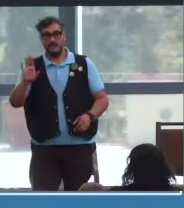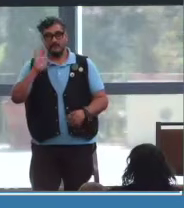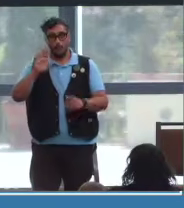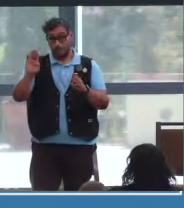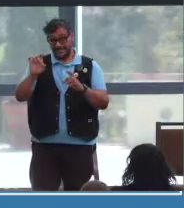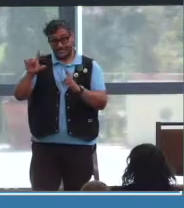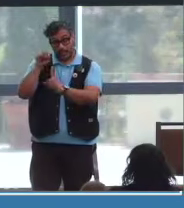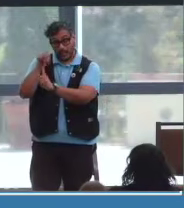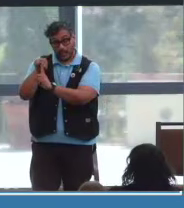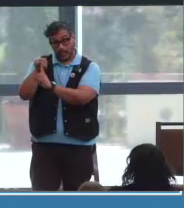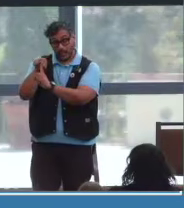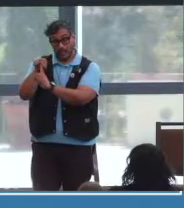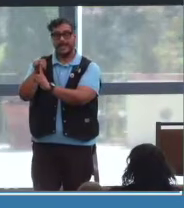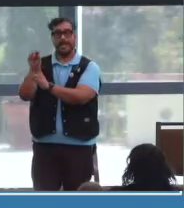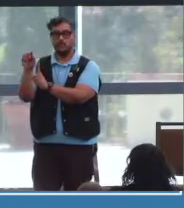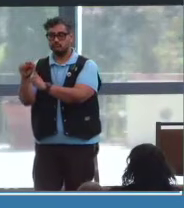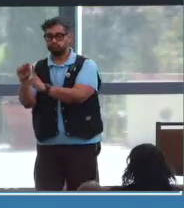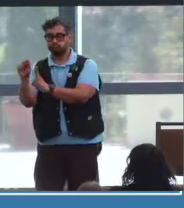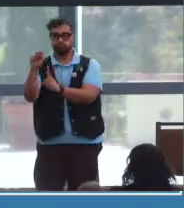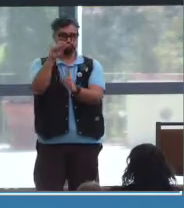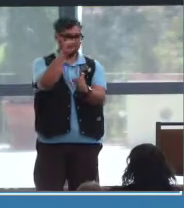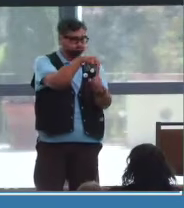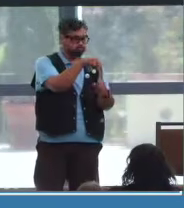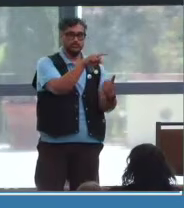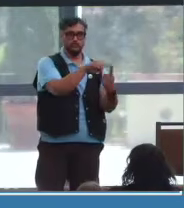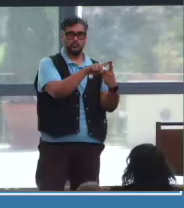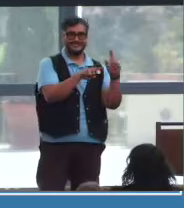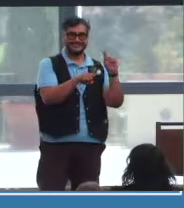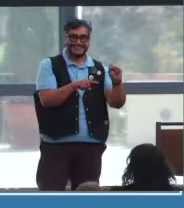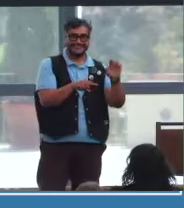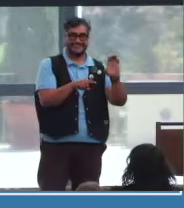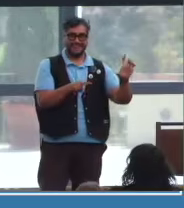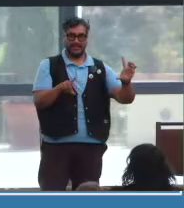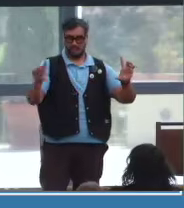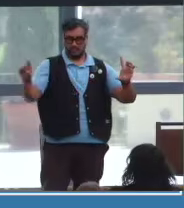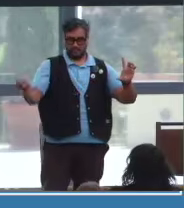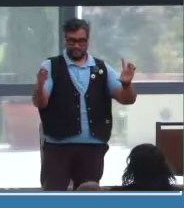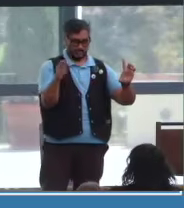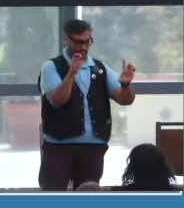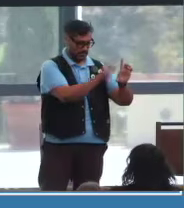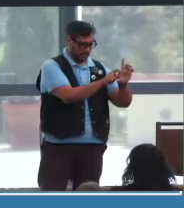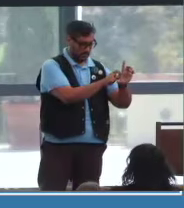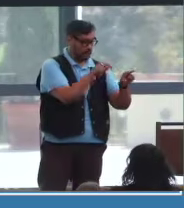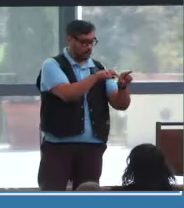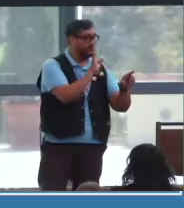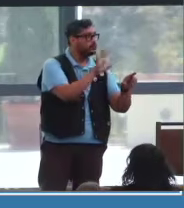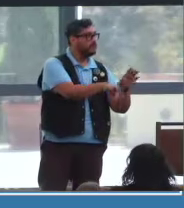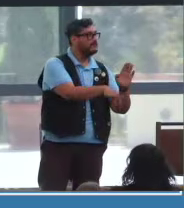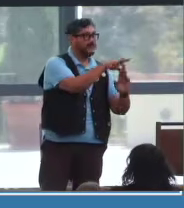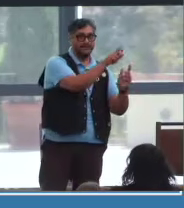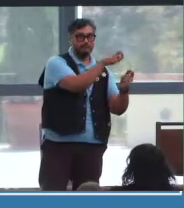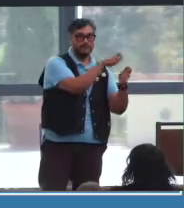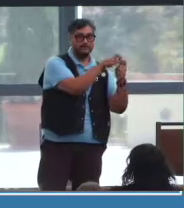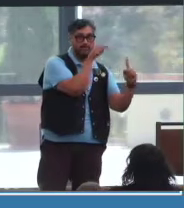cell, and you insert it into a T cell. So using that antibody, it's going to go find its target